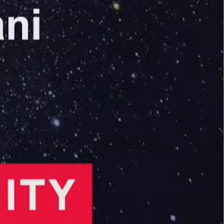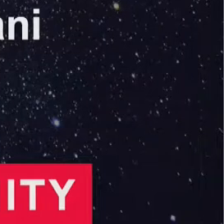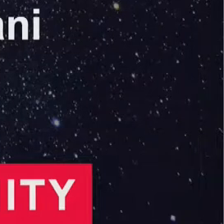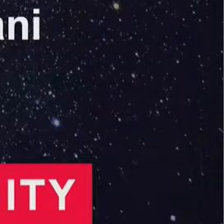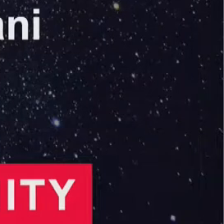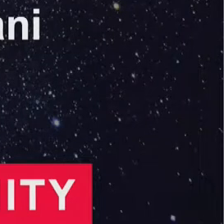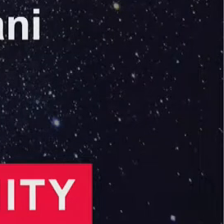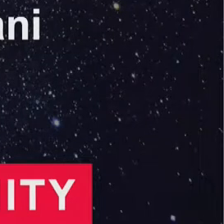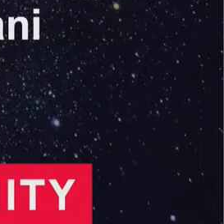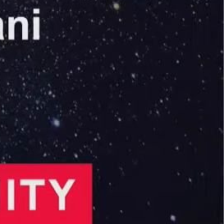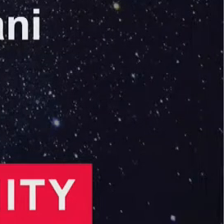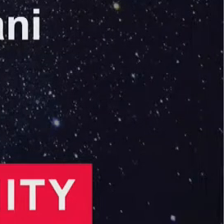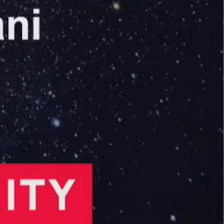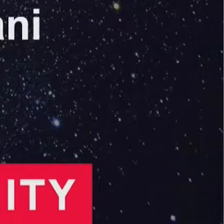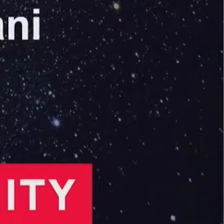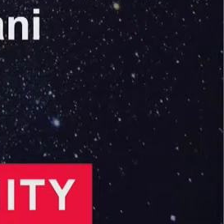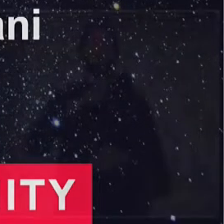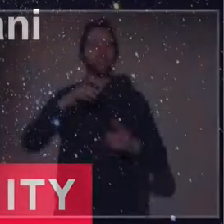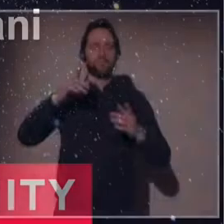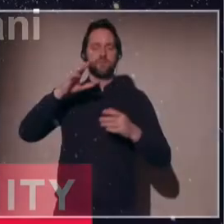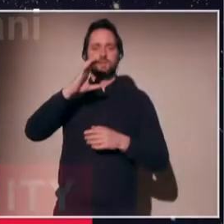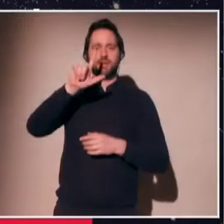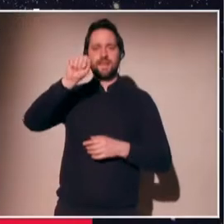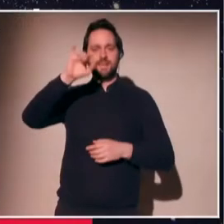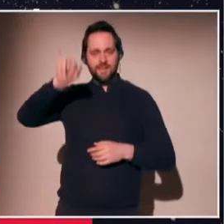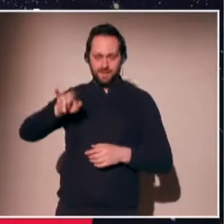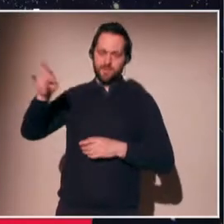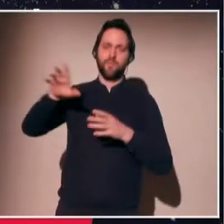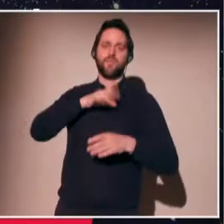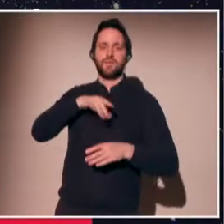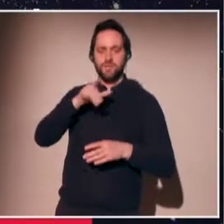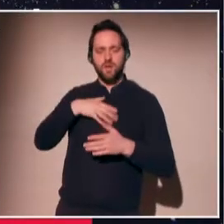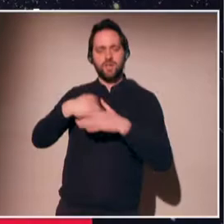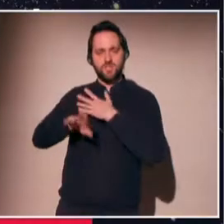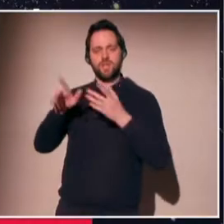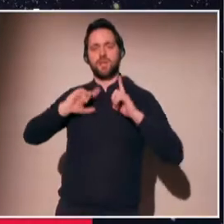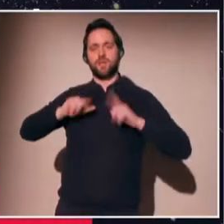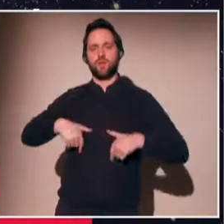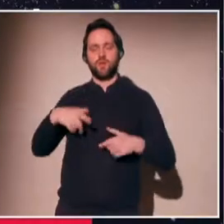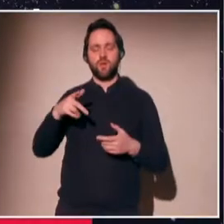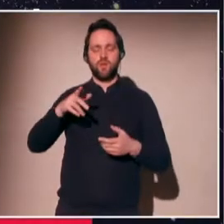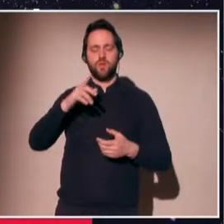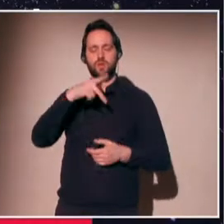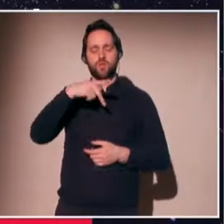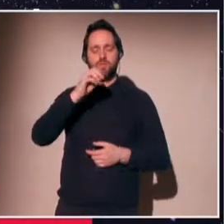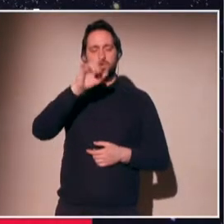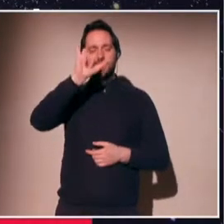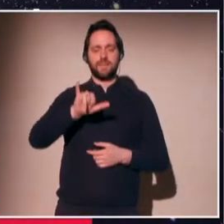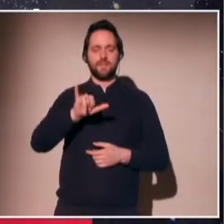computer science at Ecole Polytechnique, and your research area is graphics, computer graphics and computer